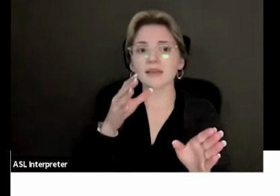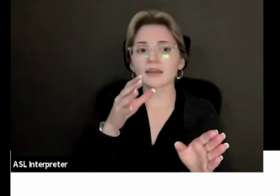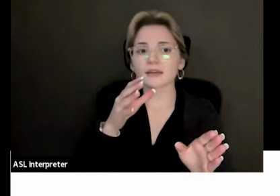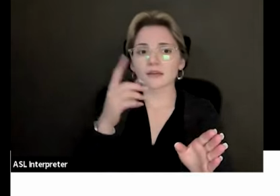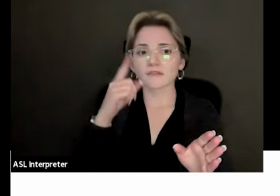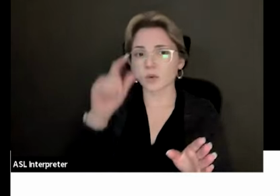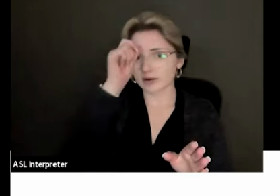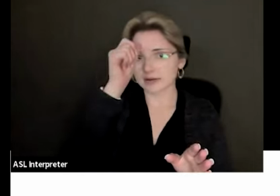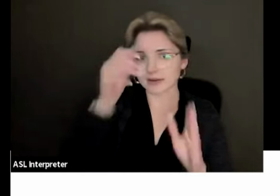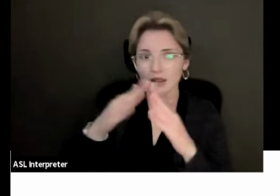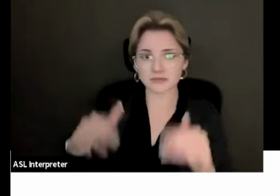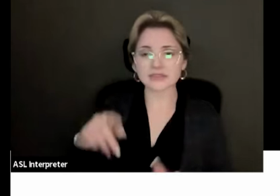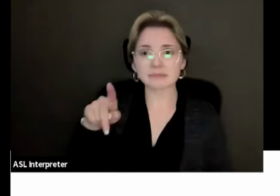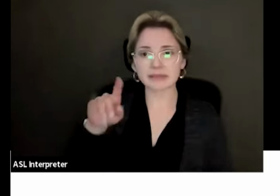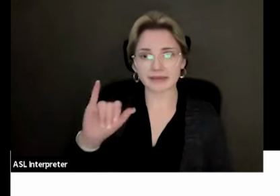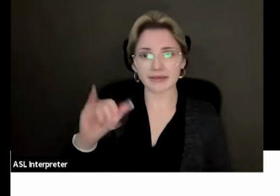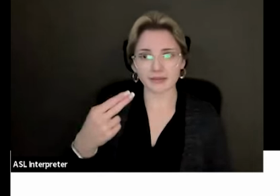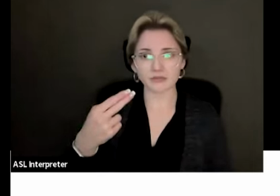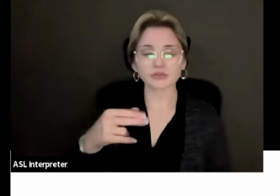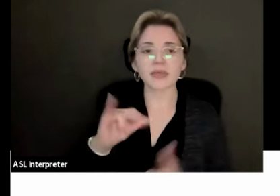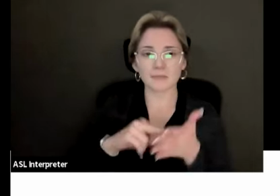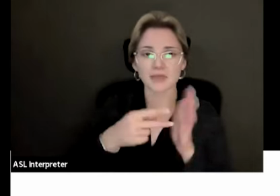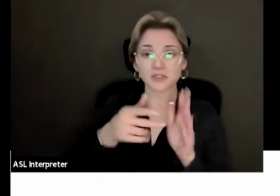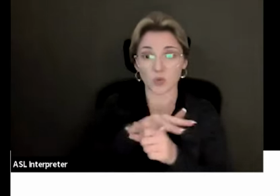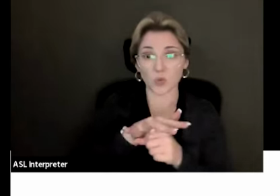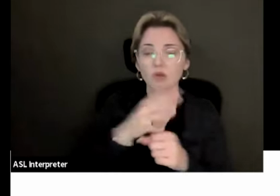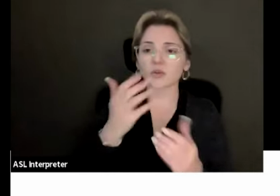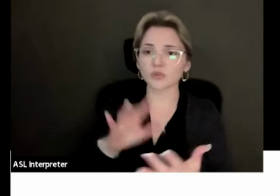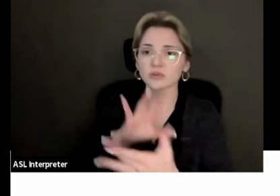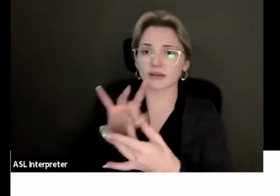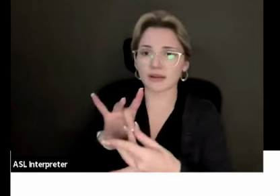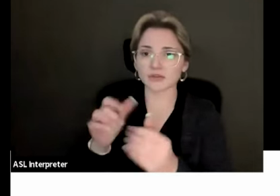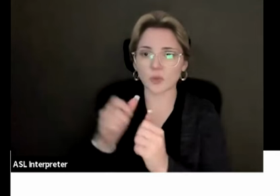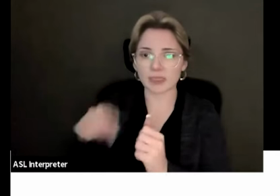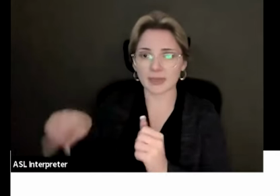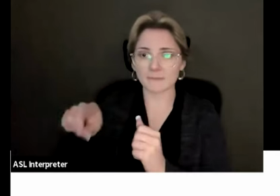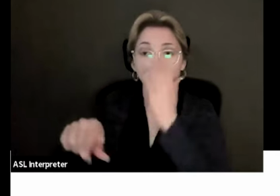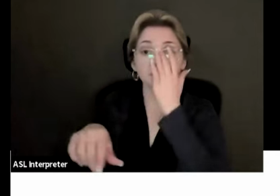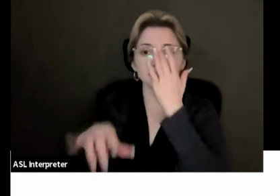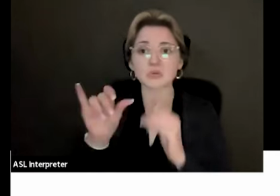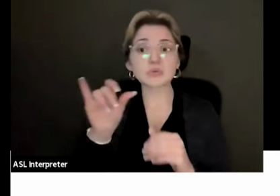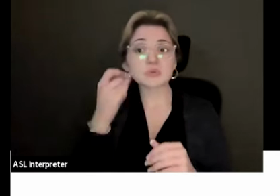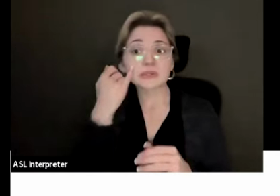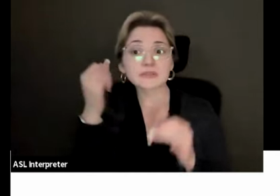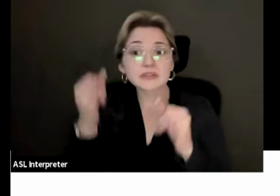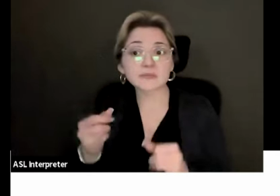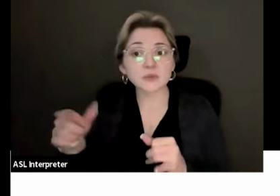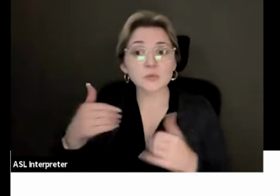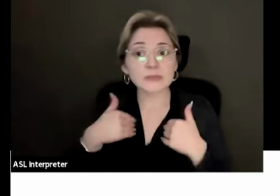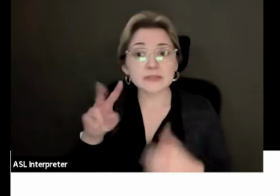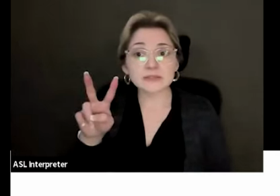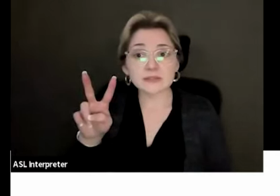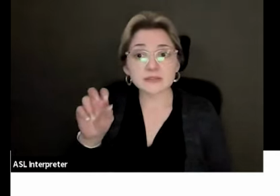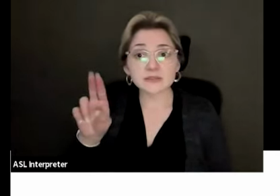is going to want to connect with. Same thing, you know, if an individual has a voucher, there